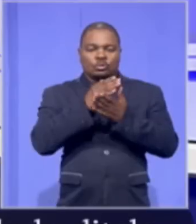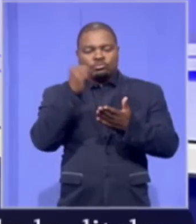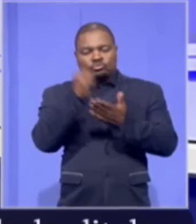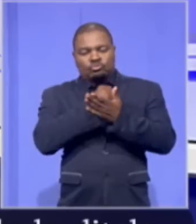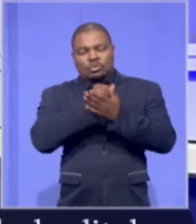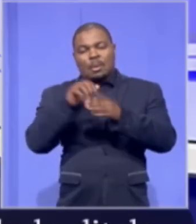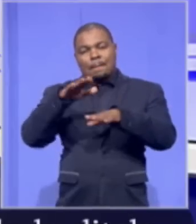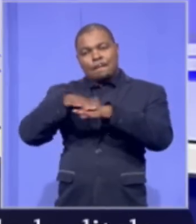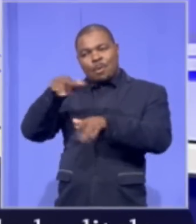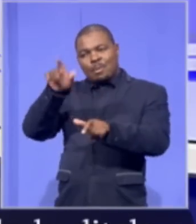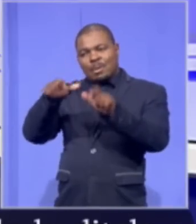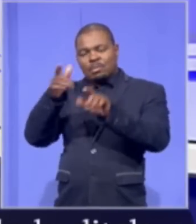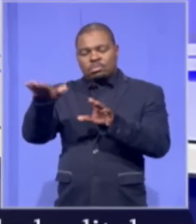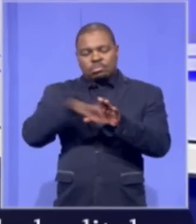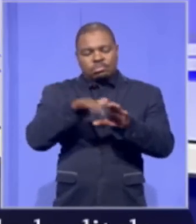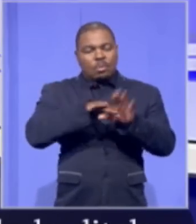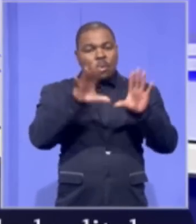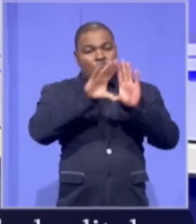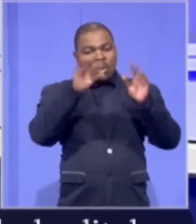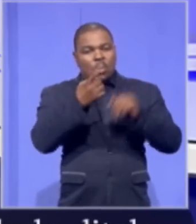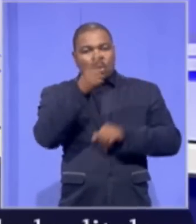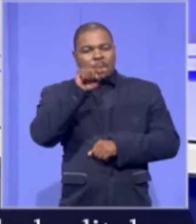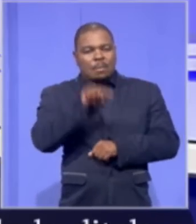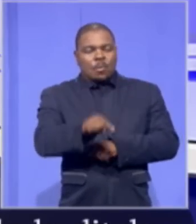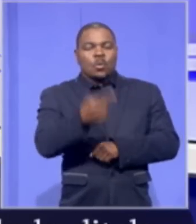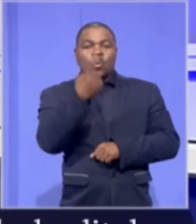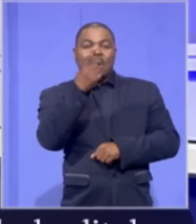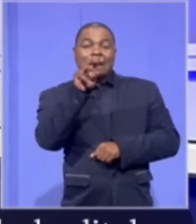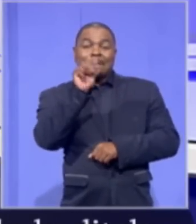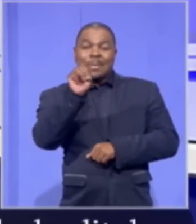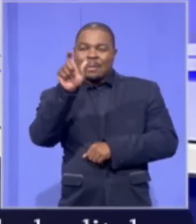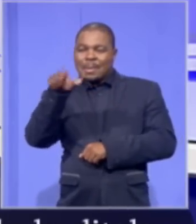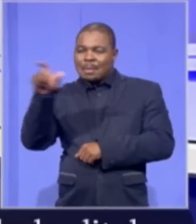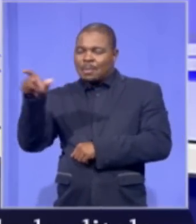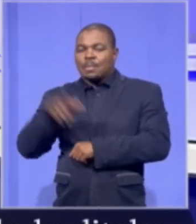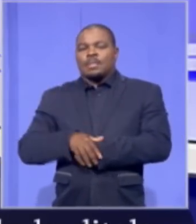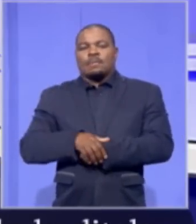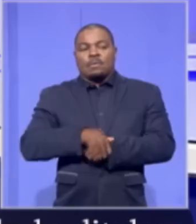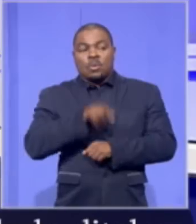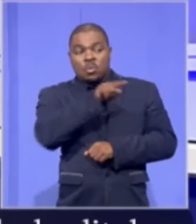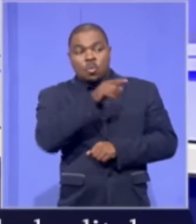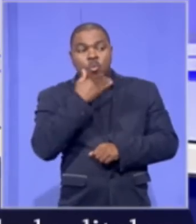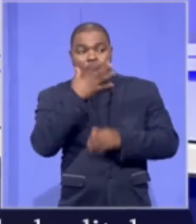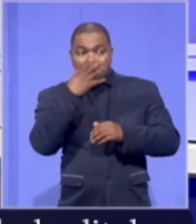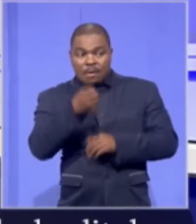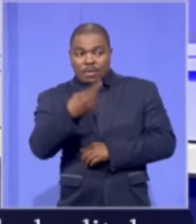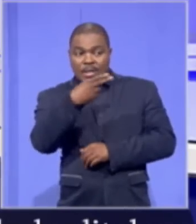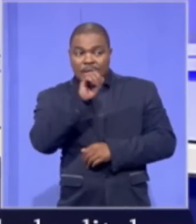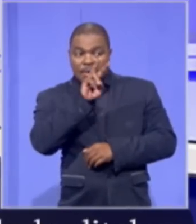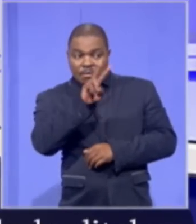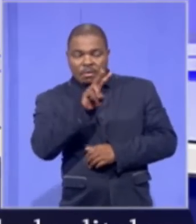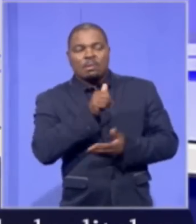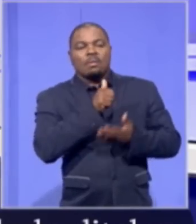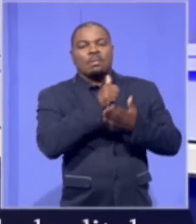batho ba bangwe ba milione o tee fegelwana tee bao ba phelago ka twatši ya HIV bao gabjale ba sa